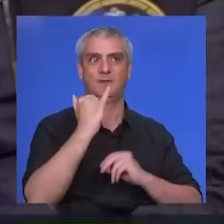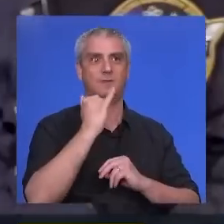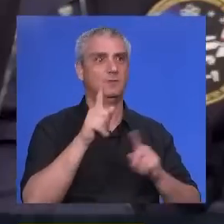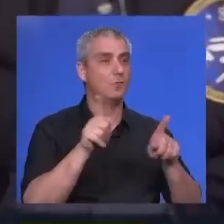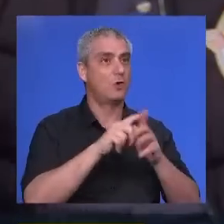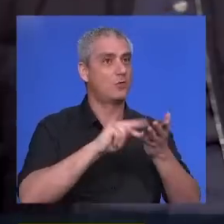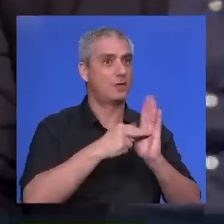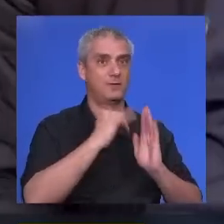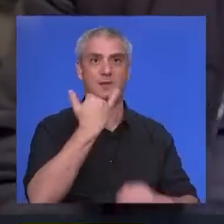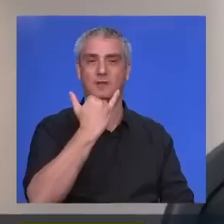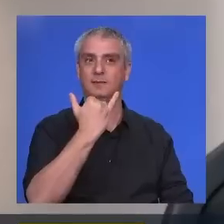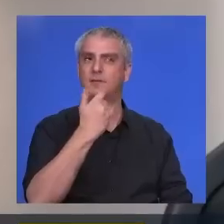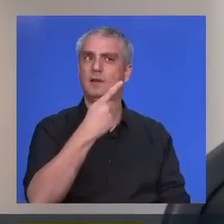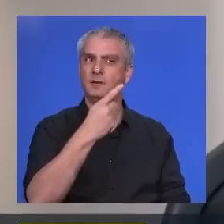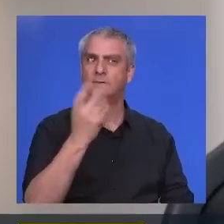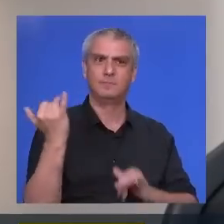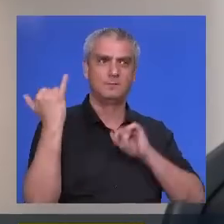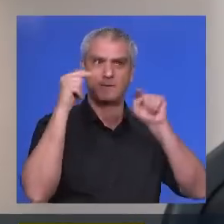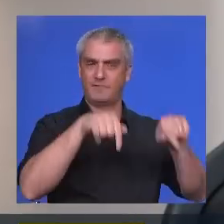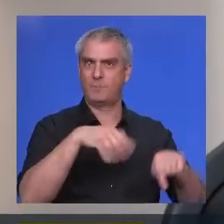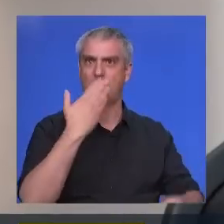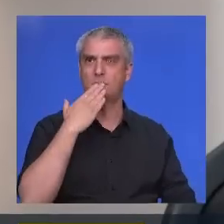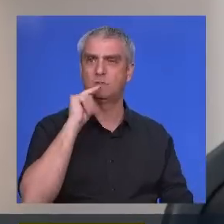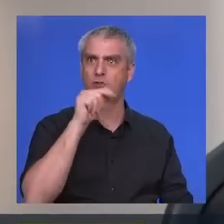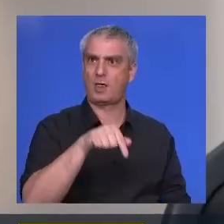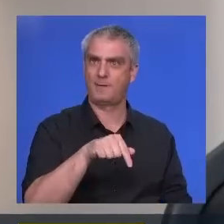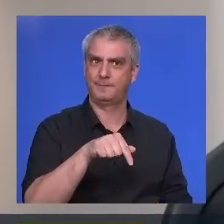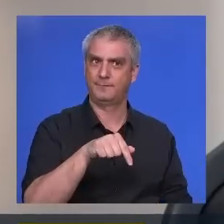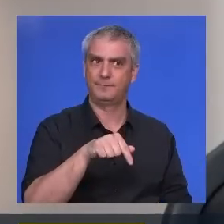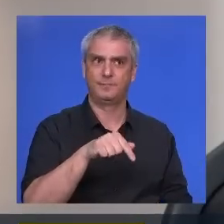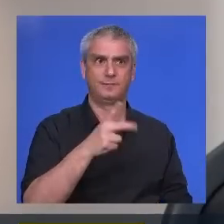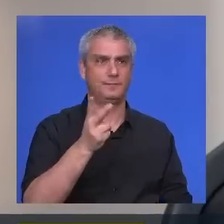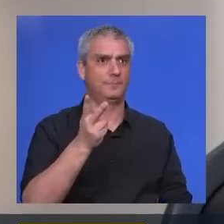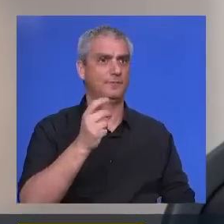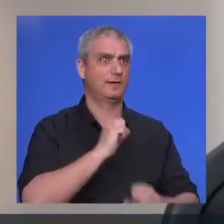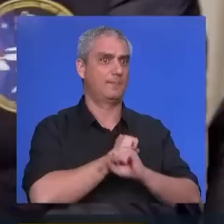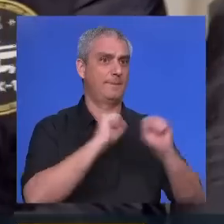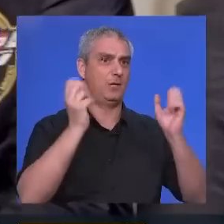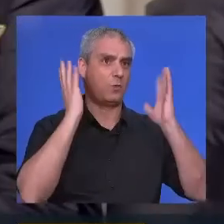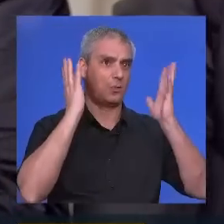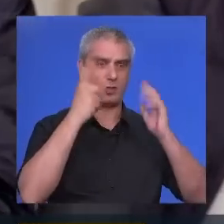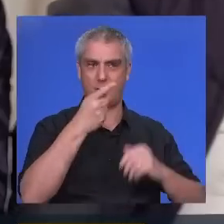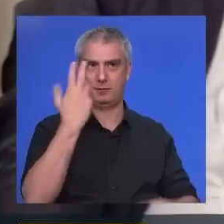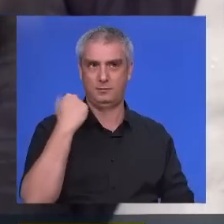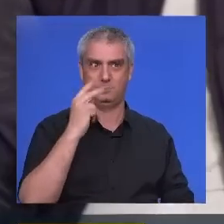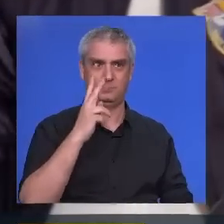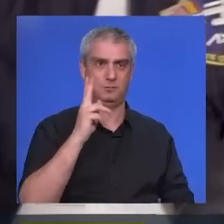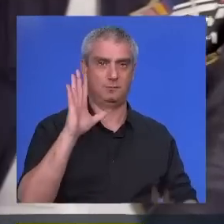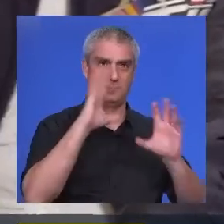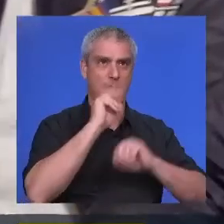you bring them here, and you bring them to Jerusalem, and then this horrific terrorism attack